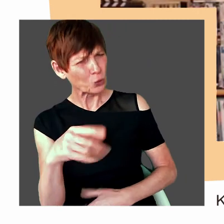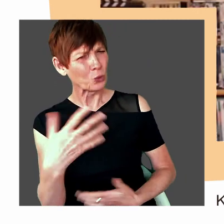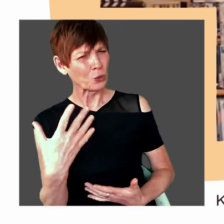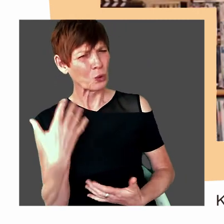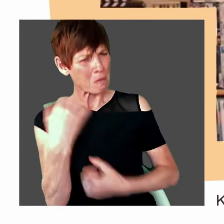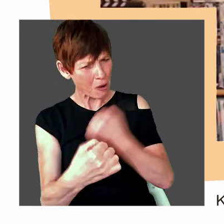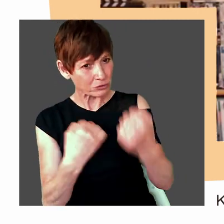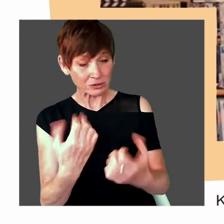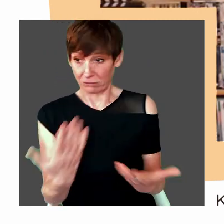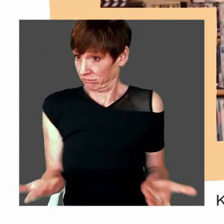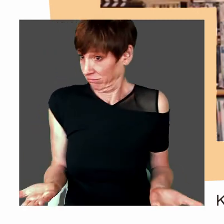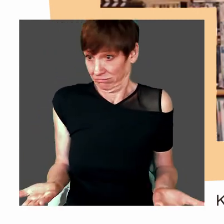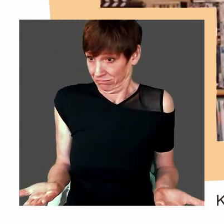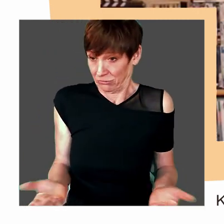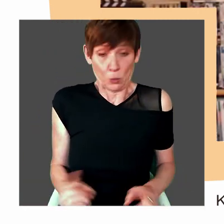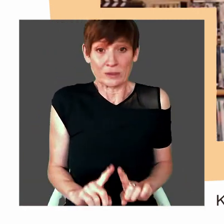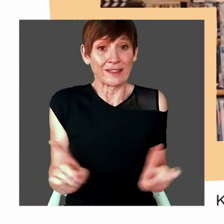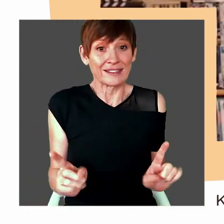And